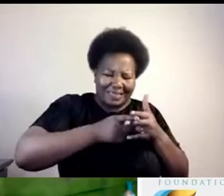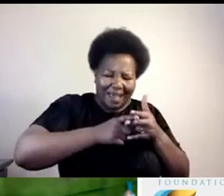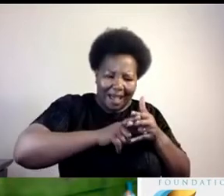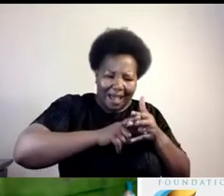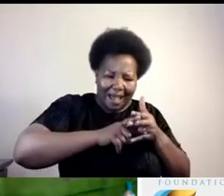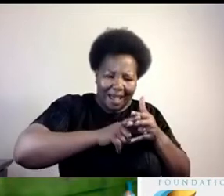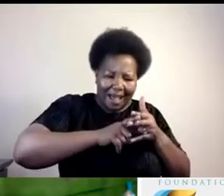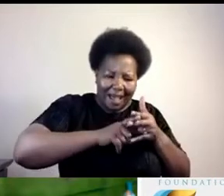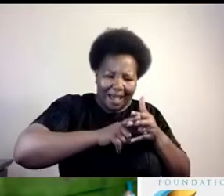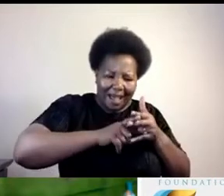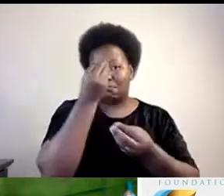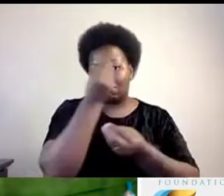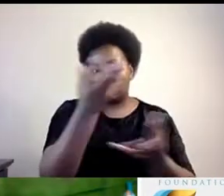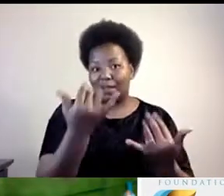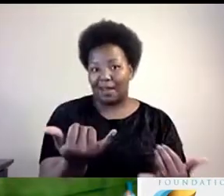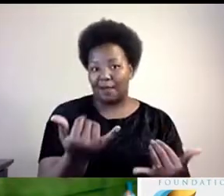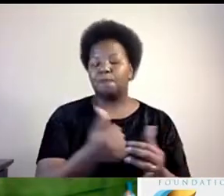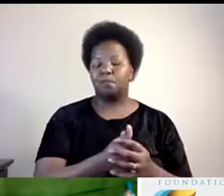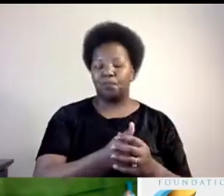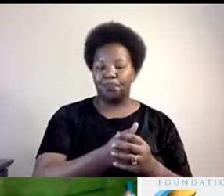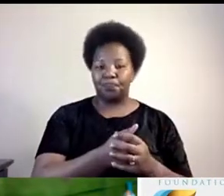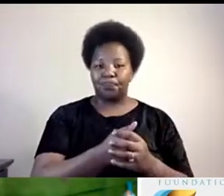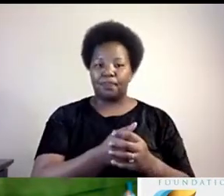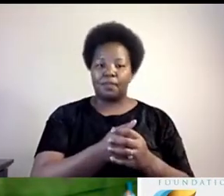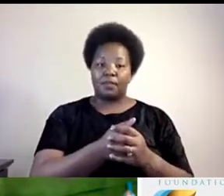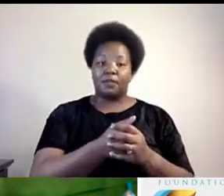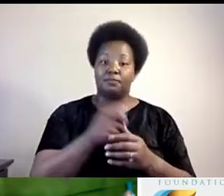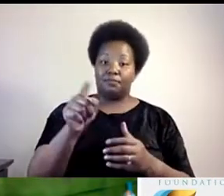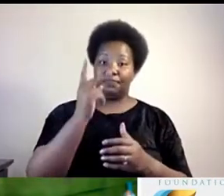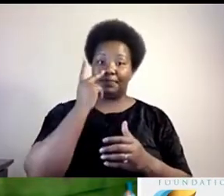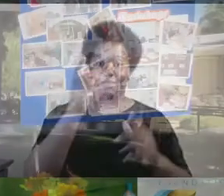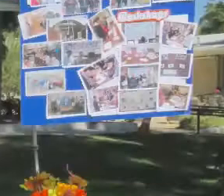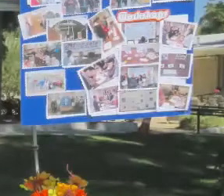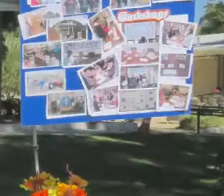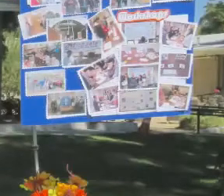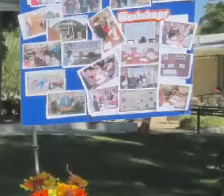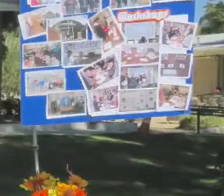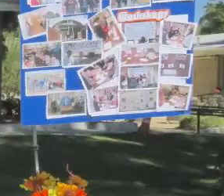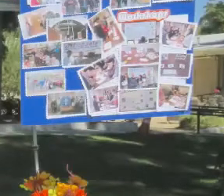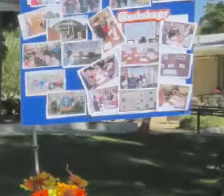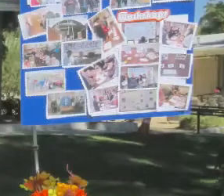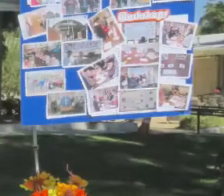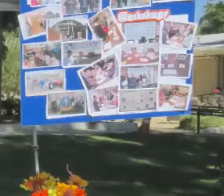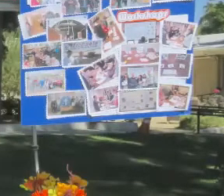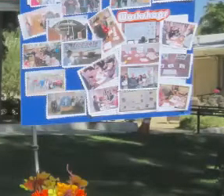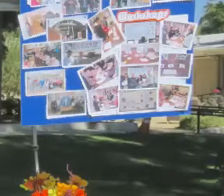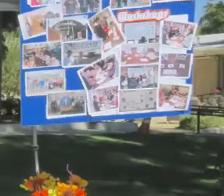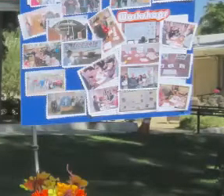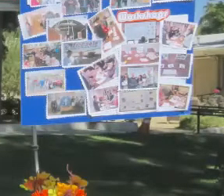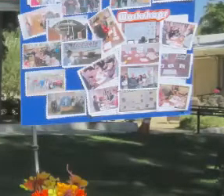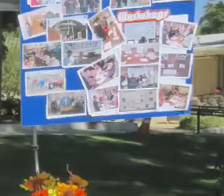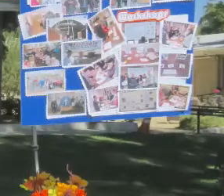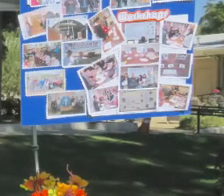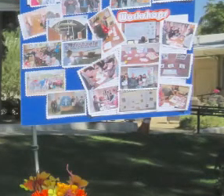a person-led service. So as you can see, we've picked our college to career program.